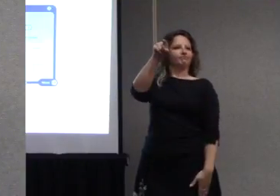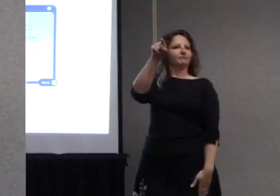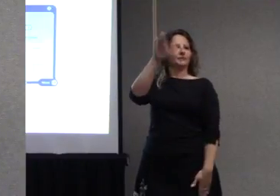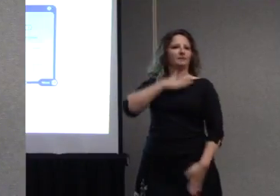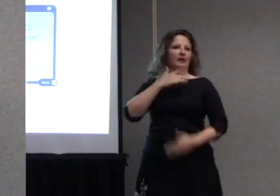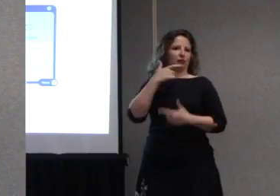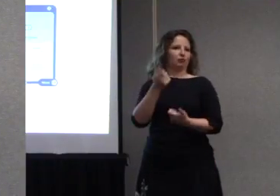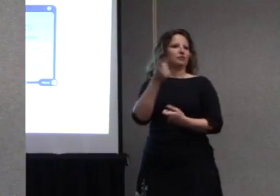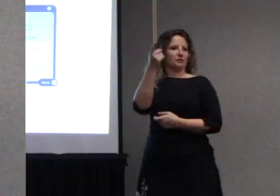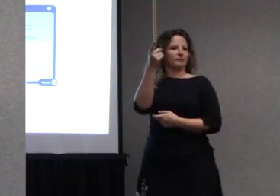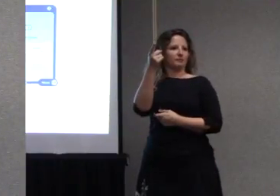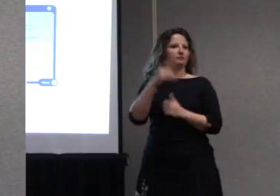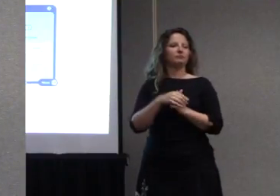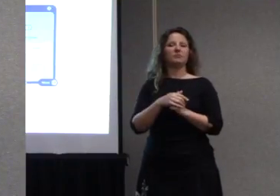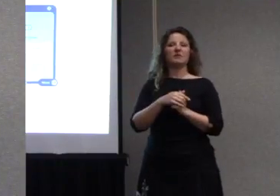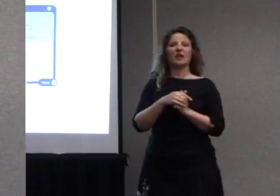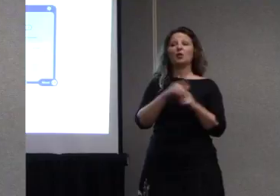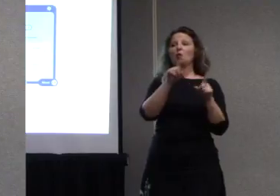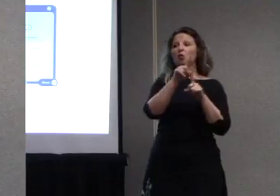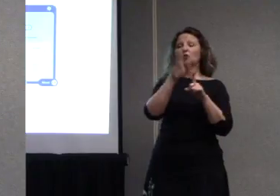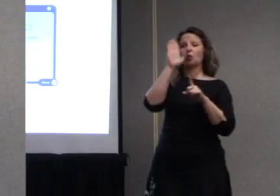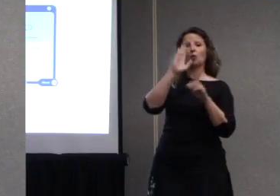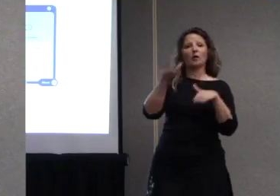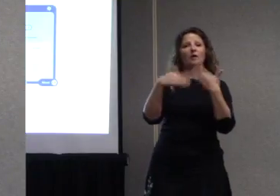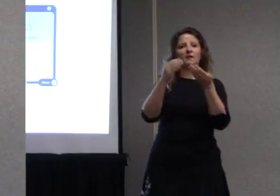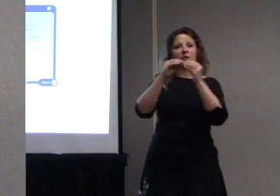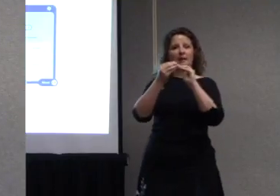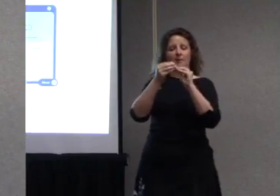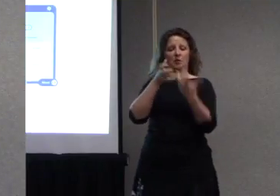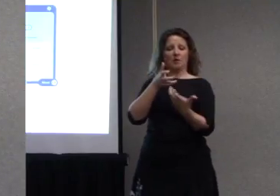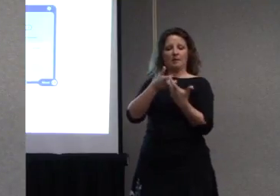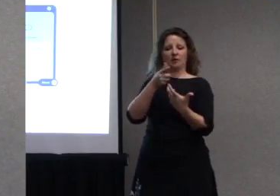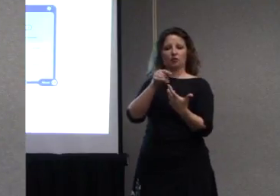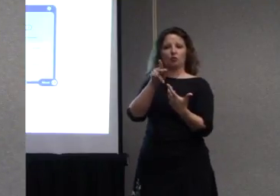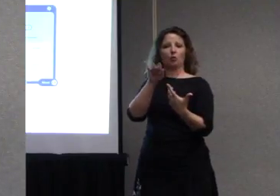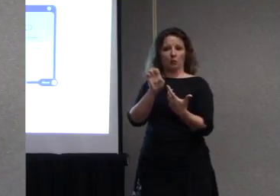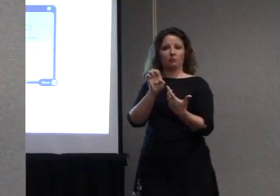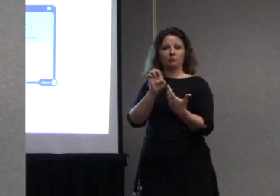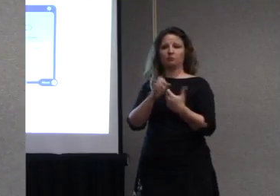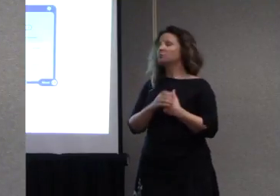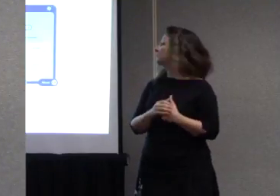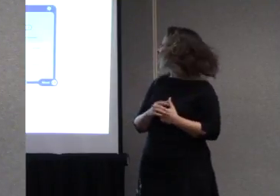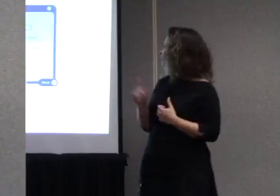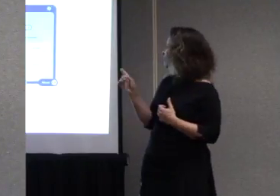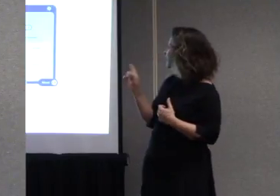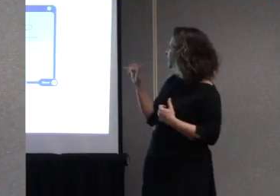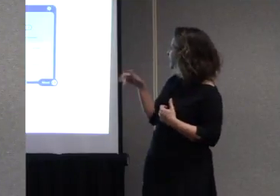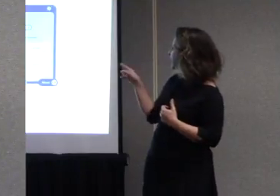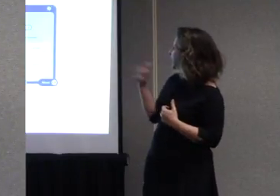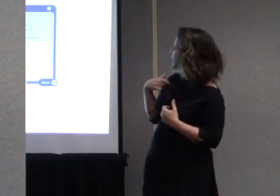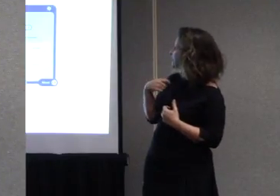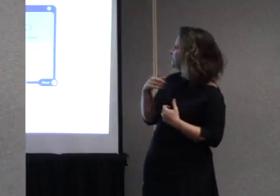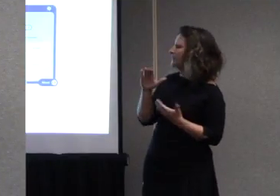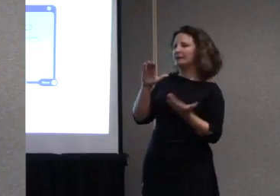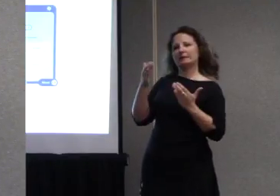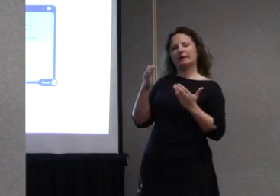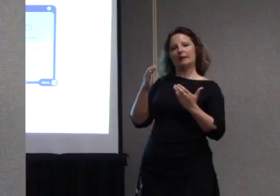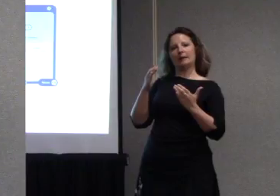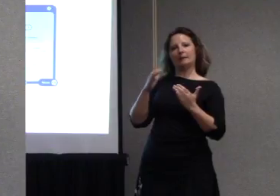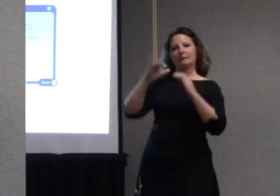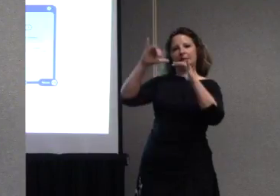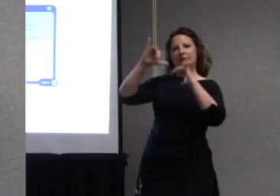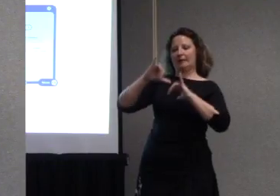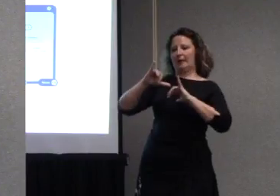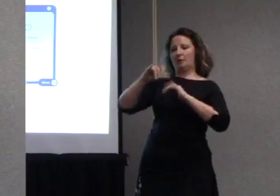one is your highest interest. You also get a numerical score. In this particular one, it looks like there's a tie